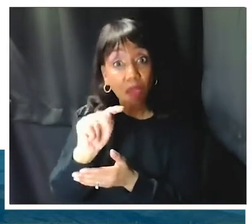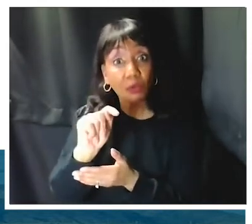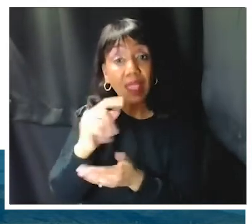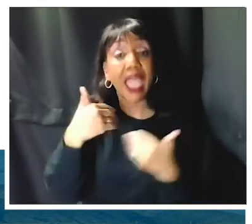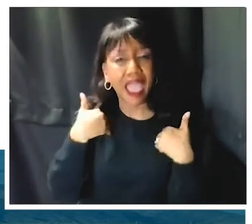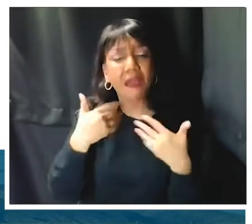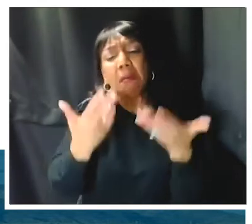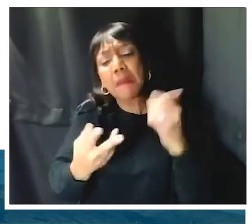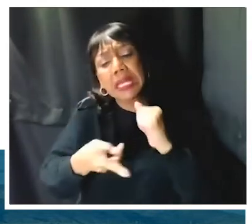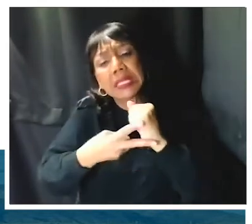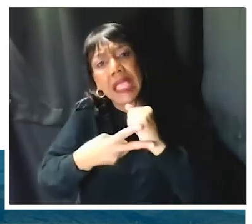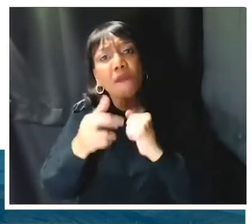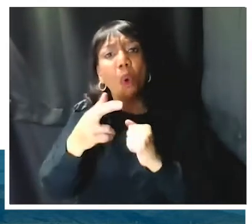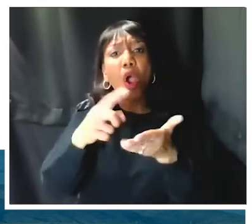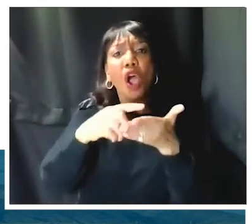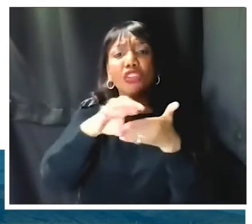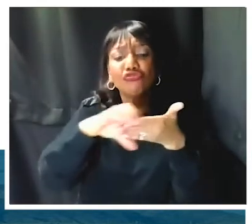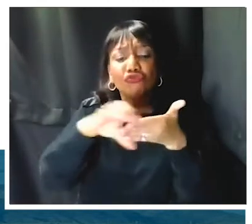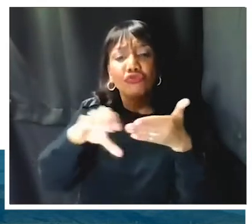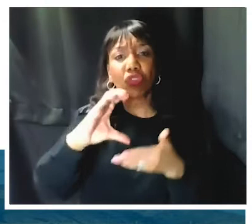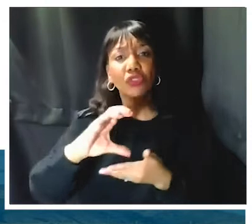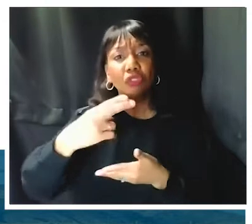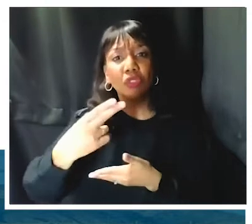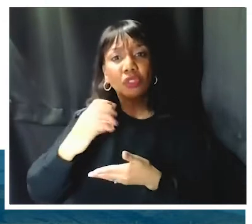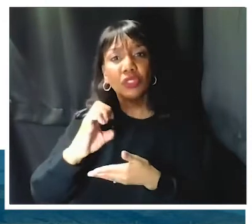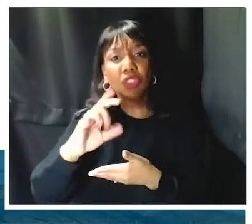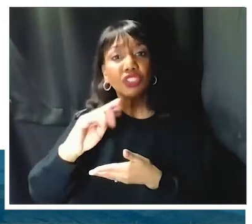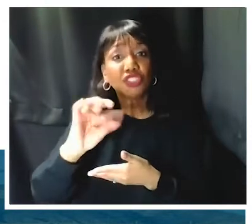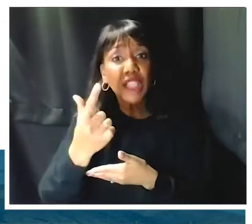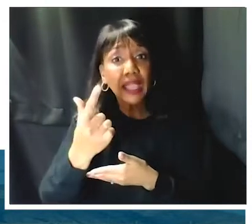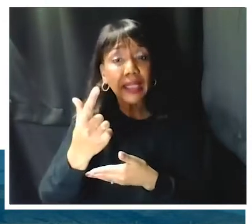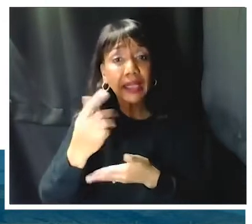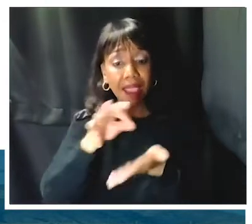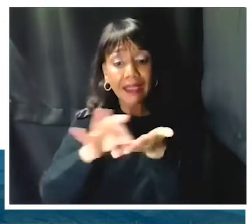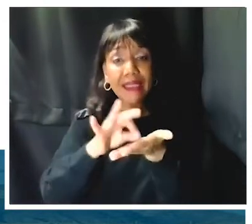This account may be a savings or a checking account.